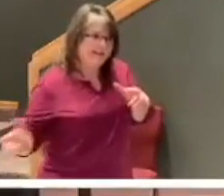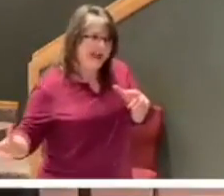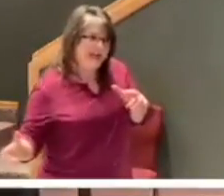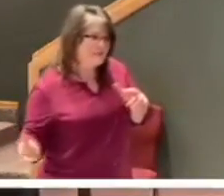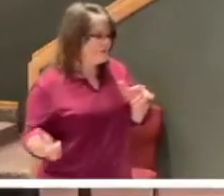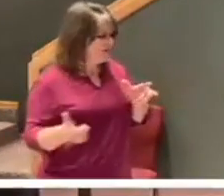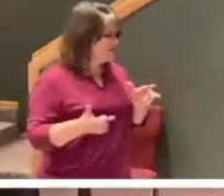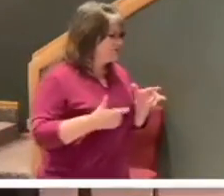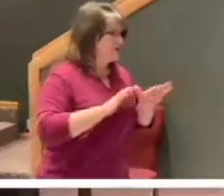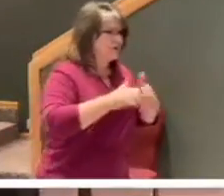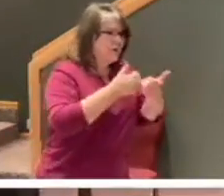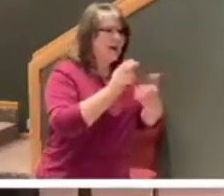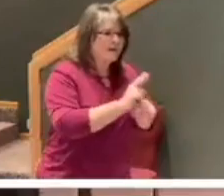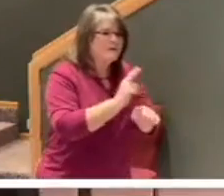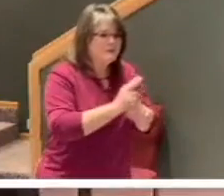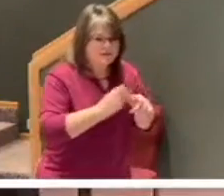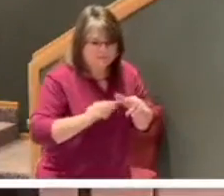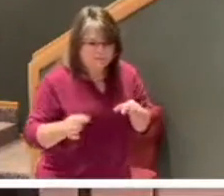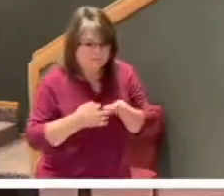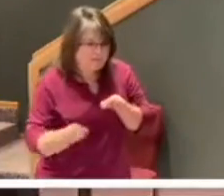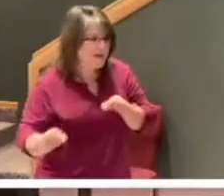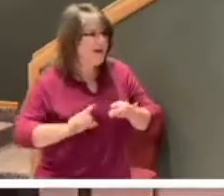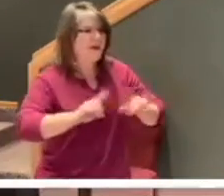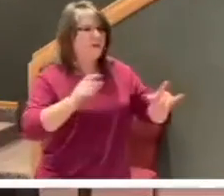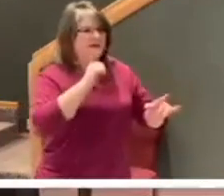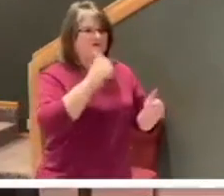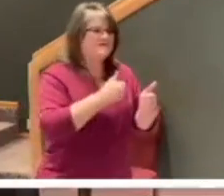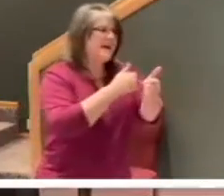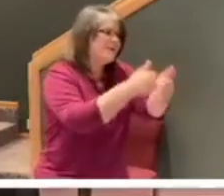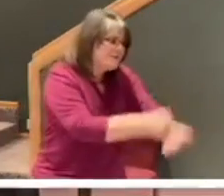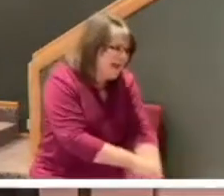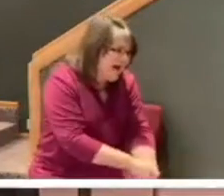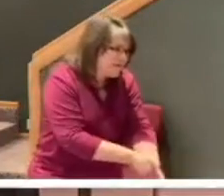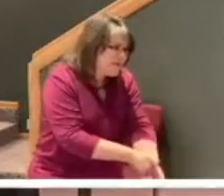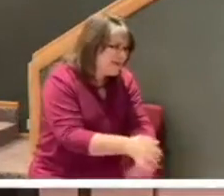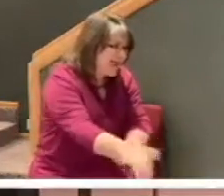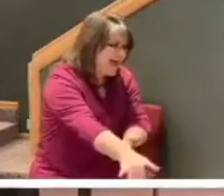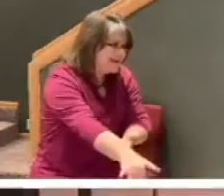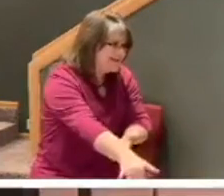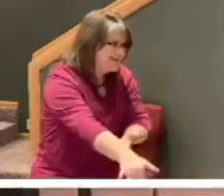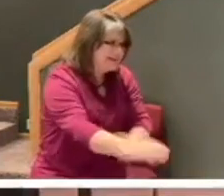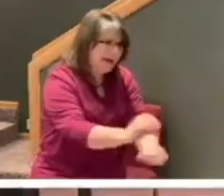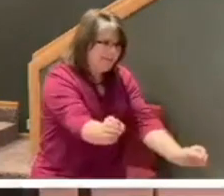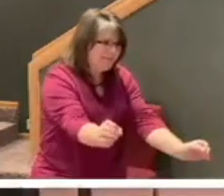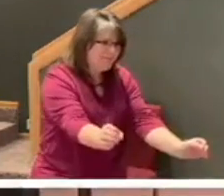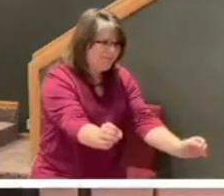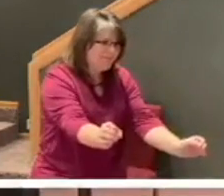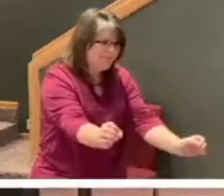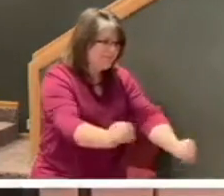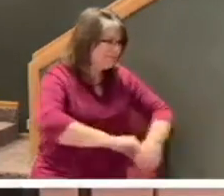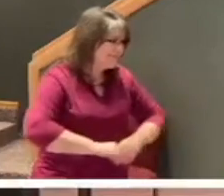has the terminology down. But she's not following any of it.